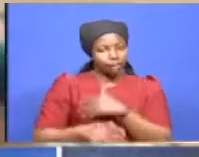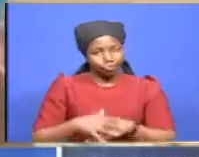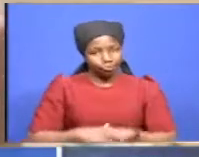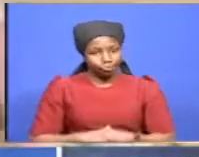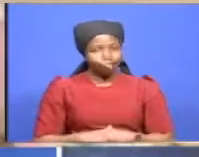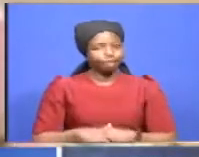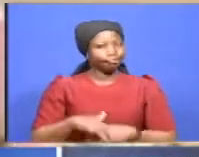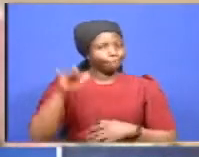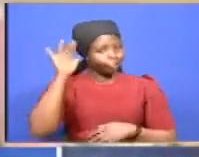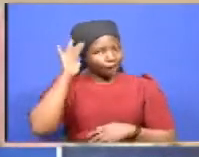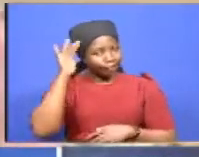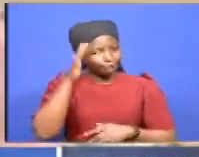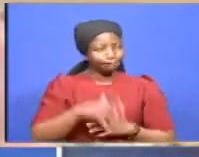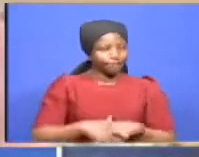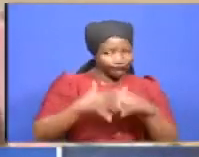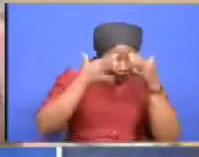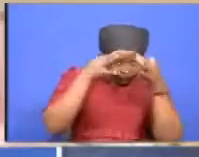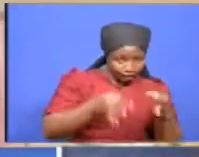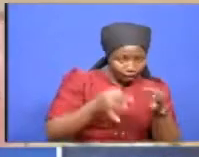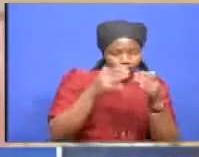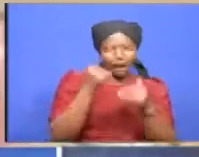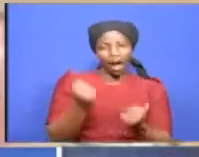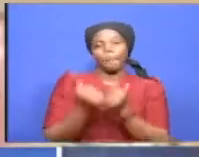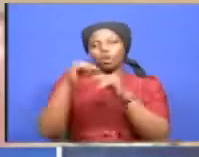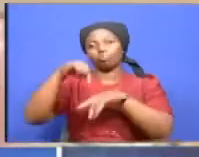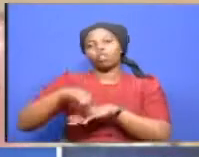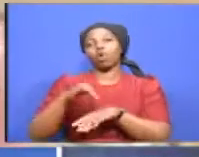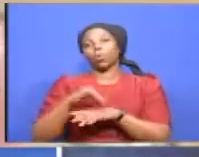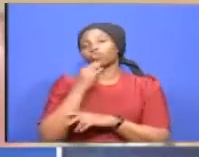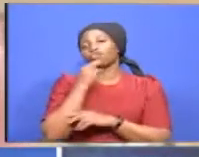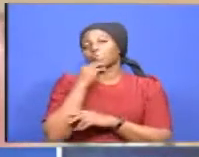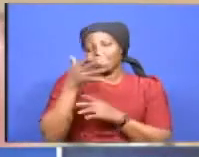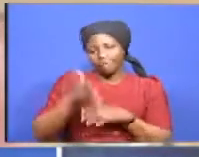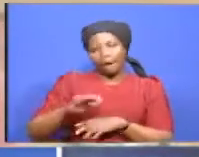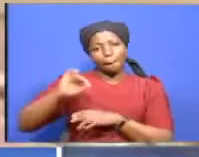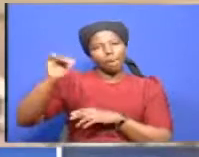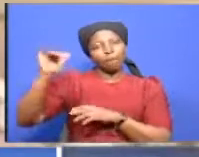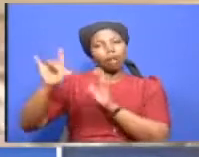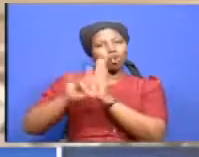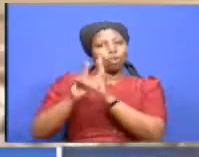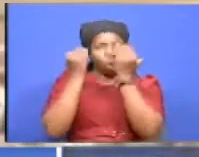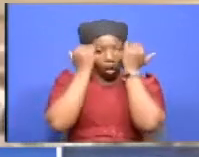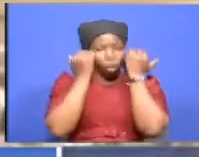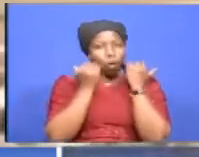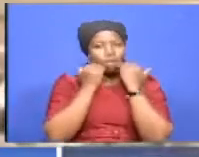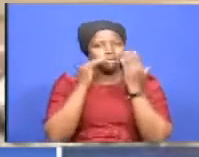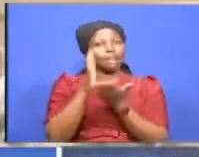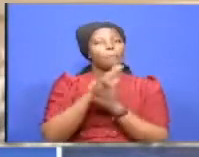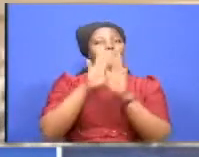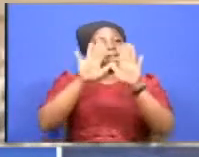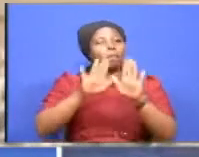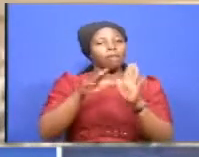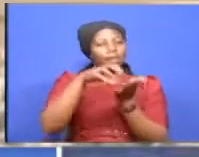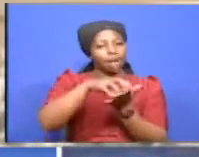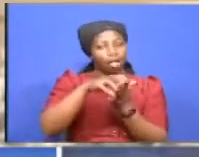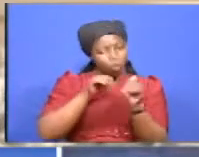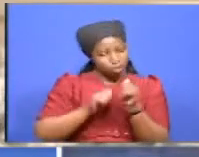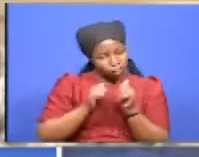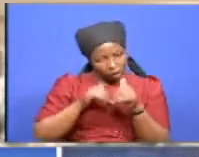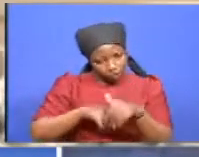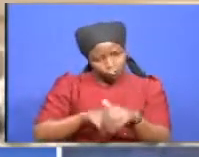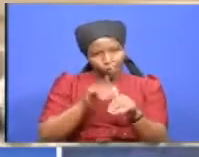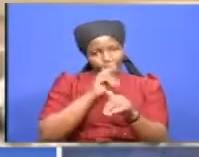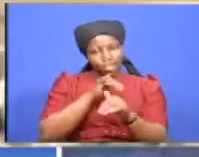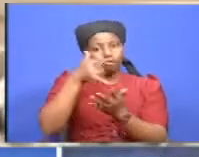judgments that have happened today on Tuesday here at the Milimani Law Courts. Some of the key cases that we've been able to follow up include a case that involves